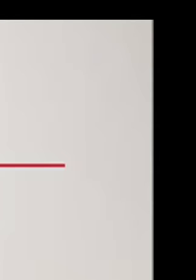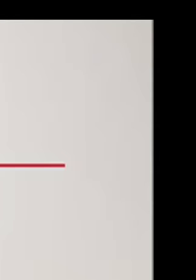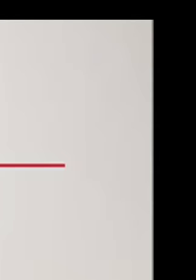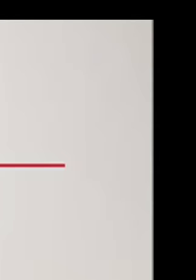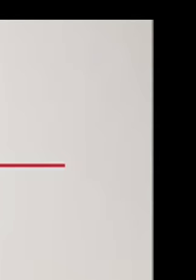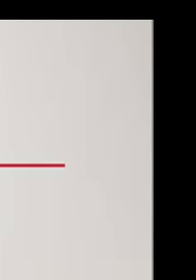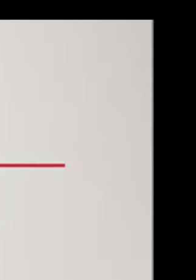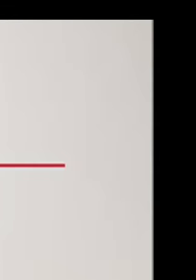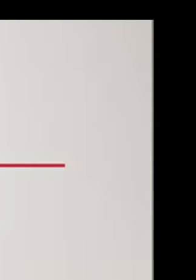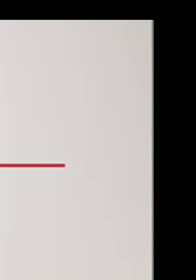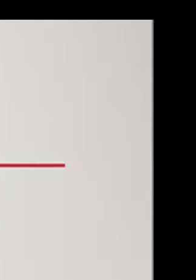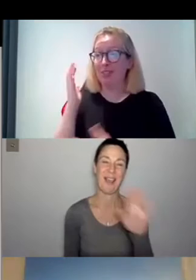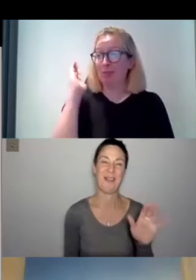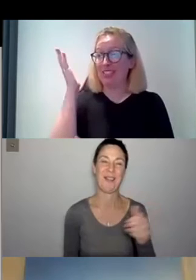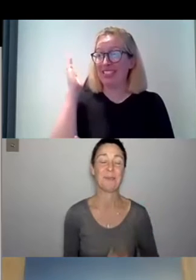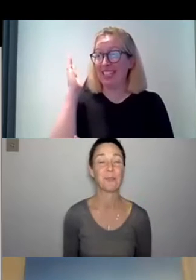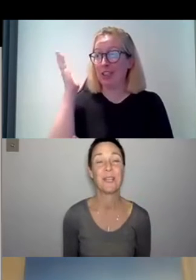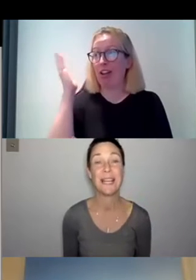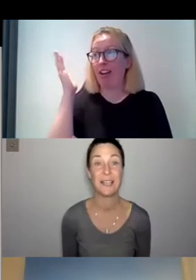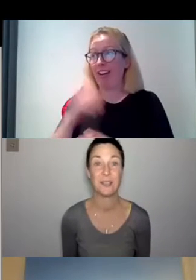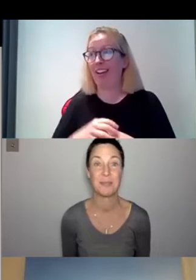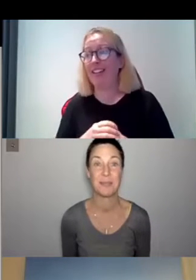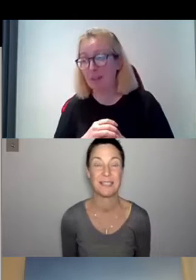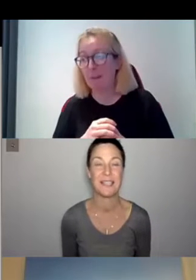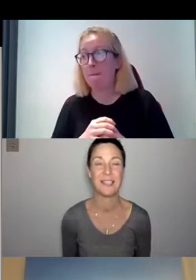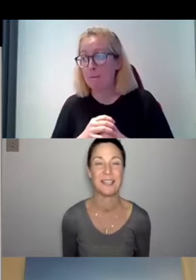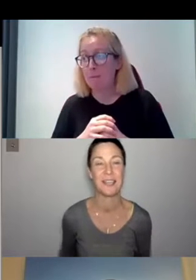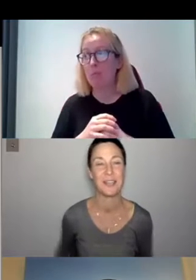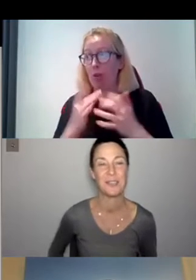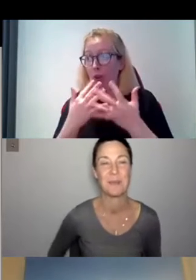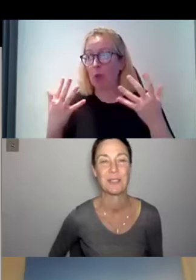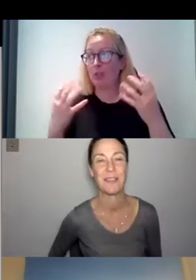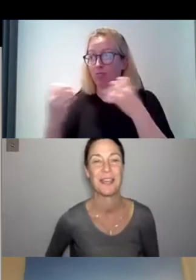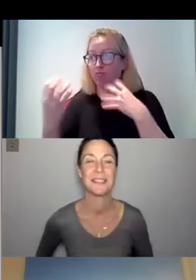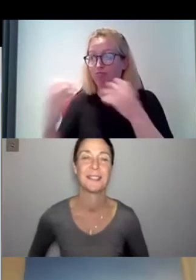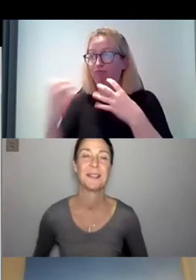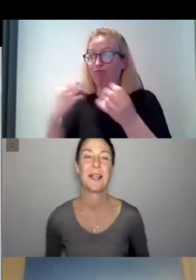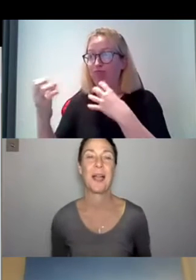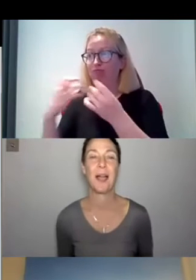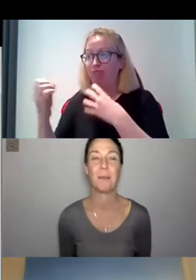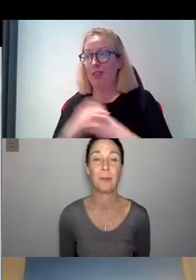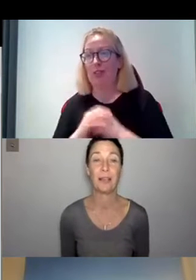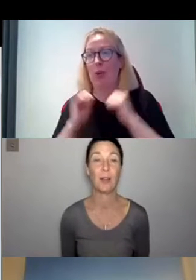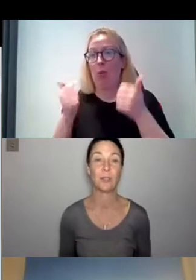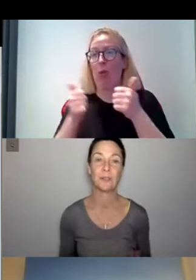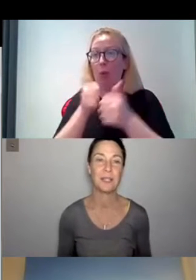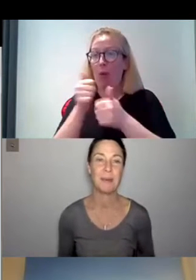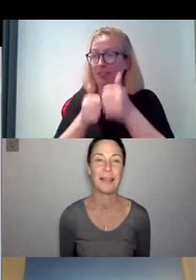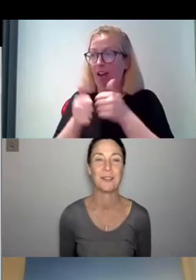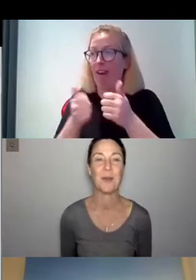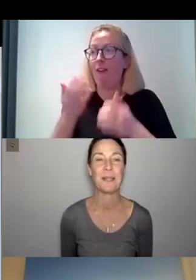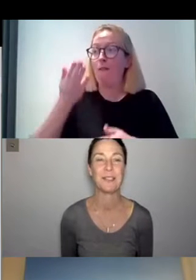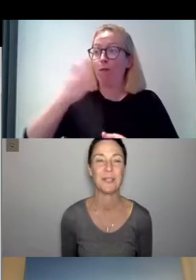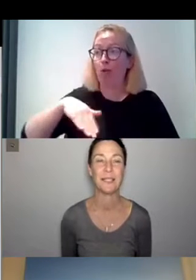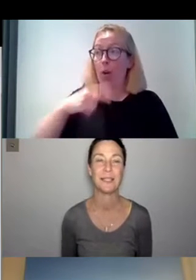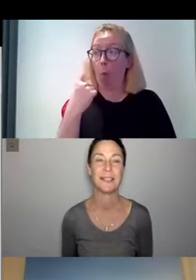Okay, welcome back. That was a really interesting presentation. Thank you so much for that. I have lots of feedback